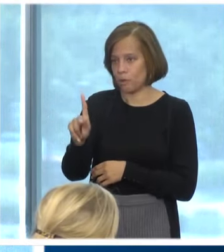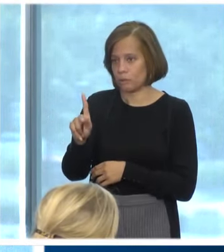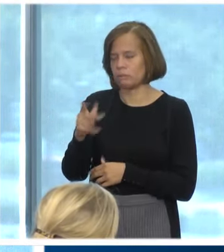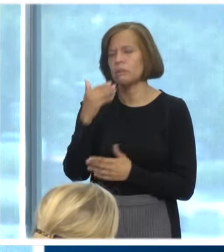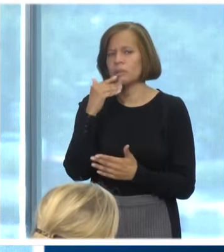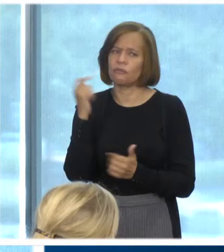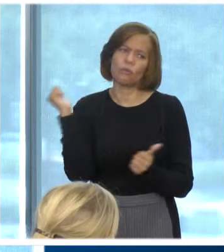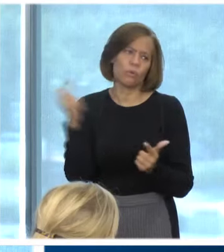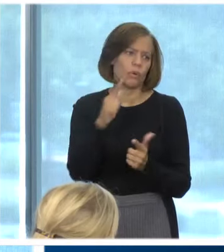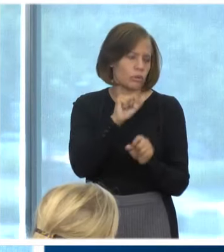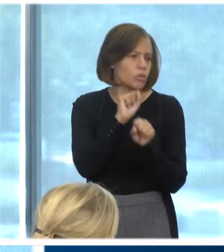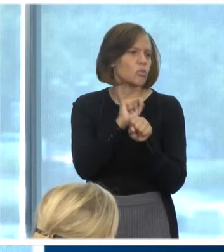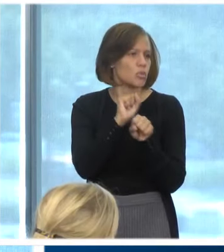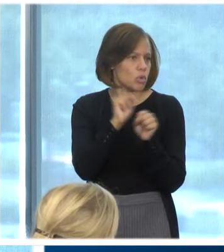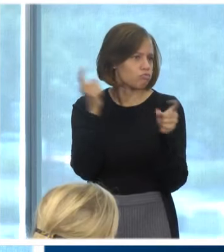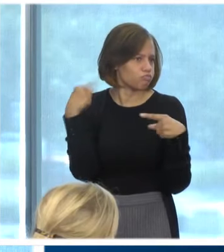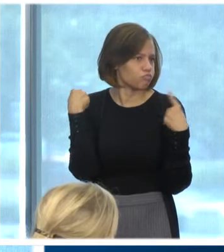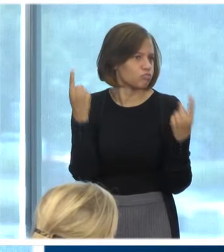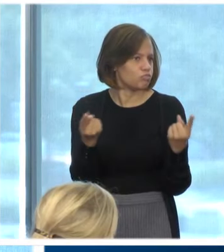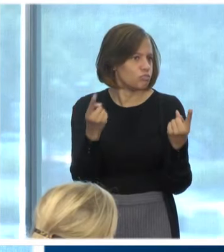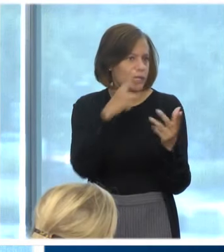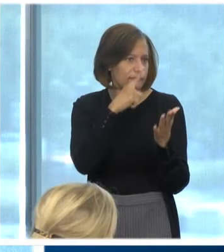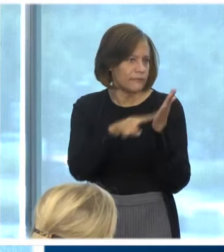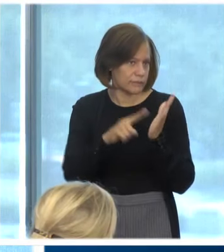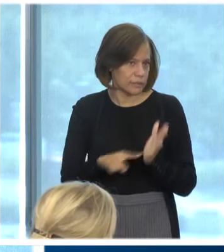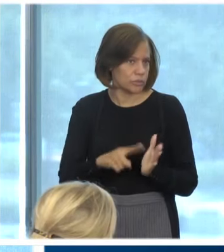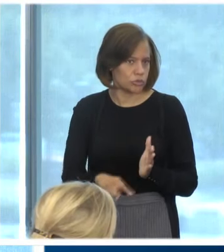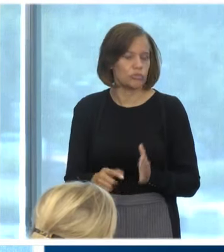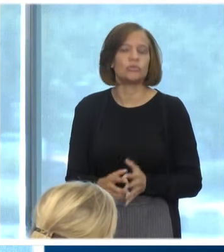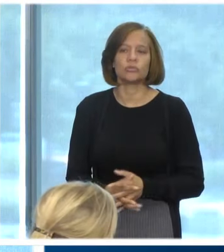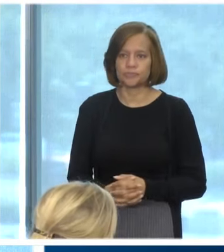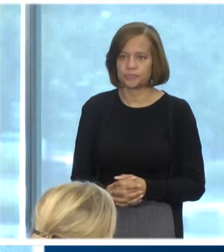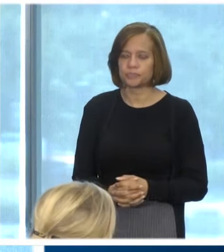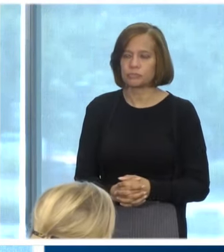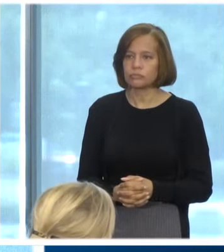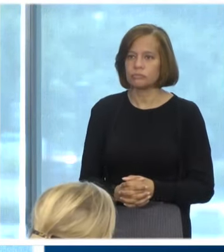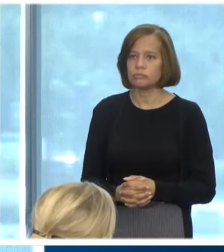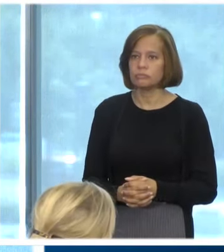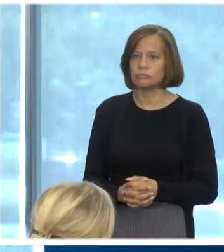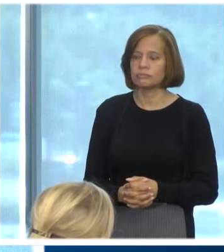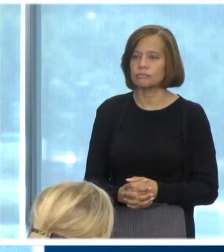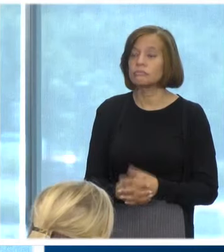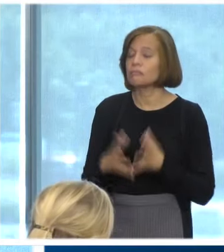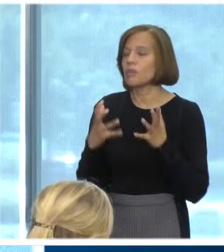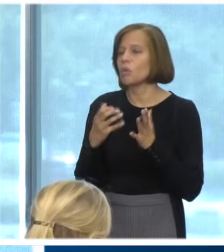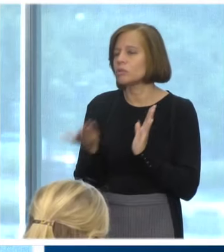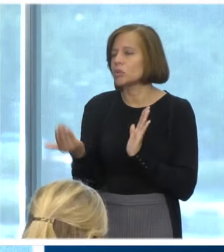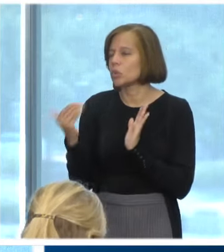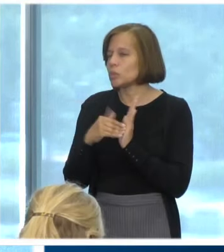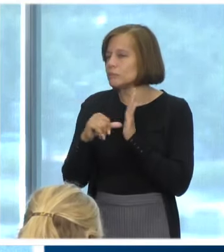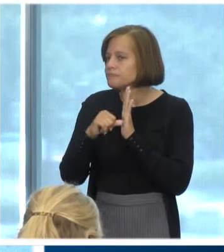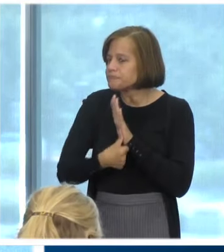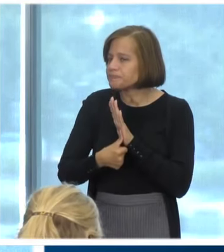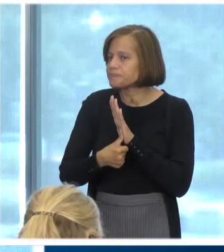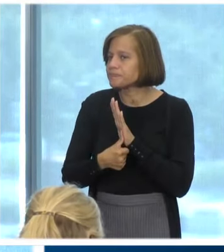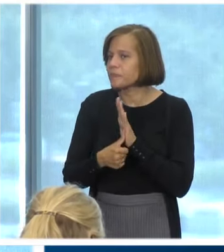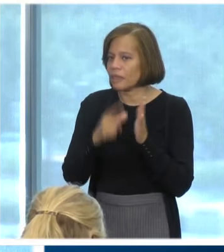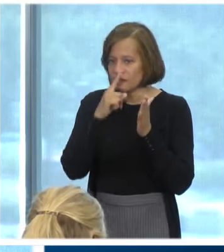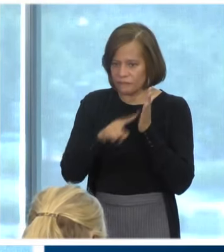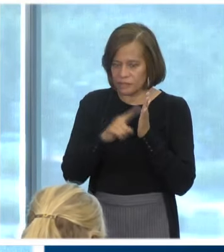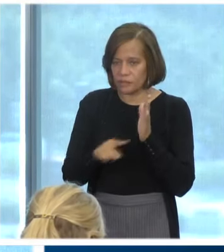work on these investigations. I do want to reiterate that the investigations for the more